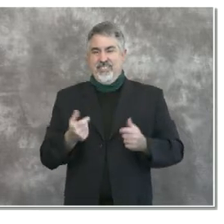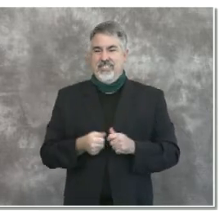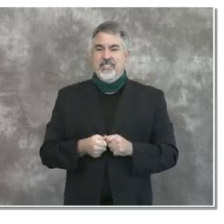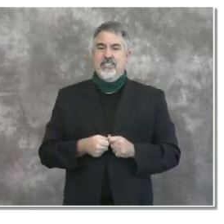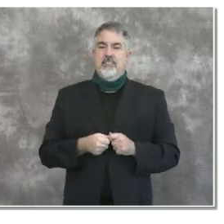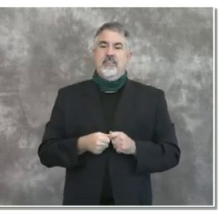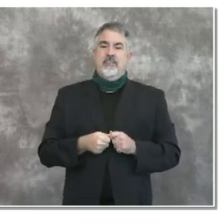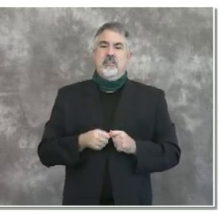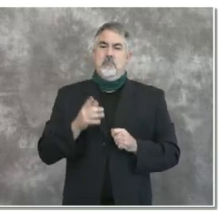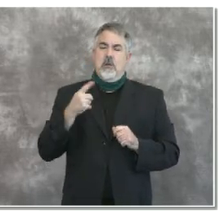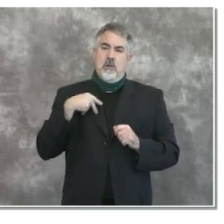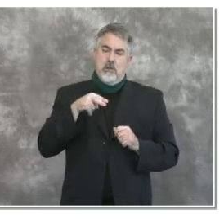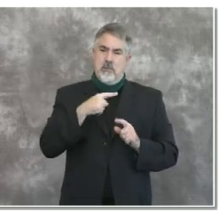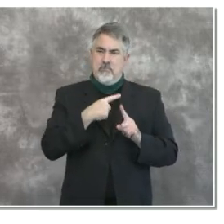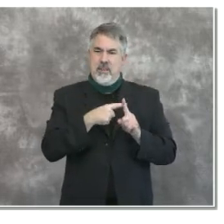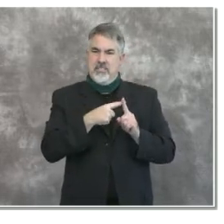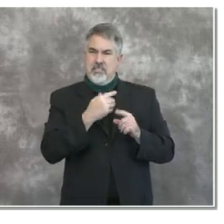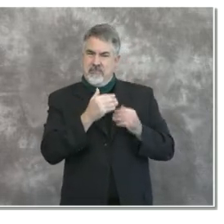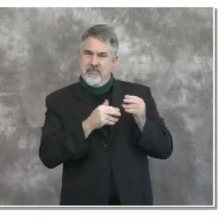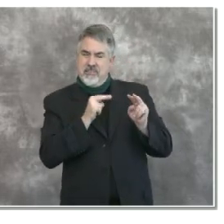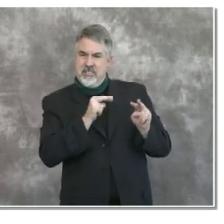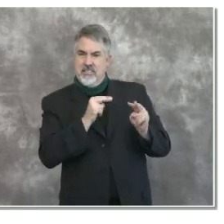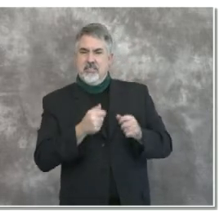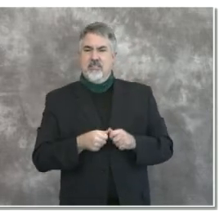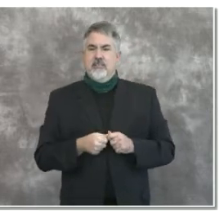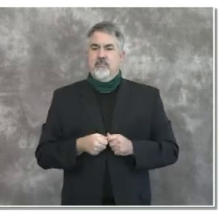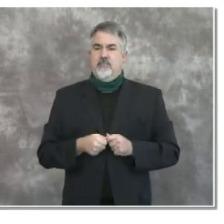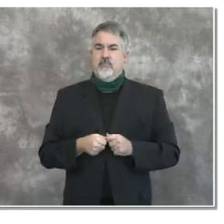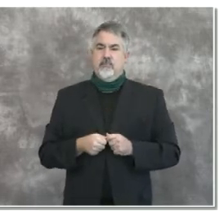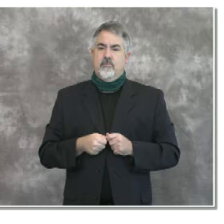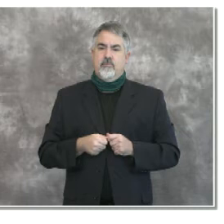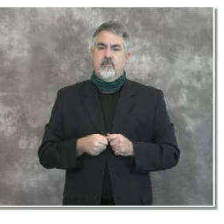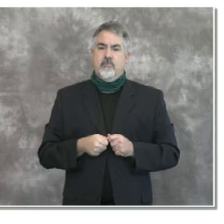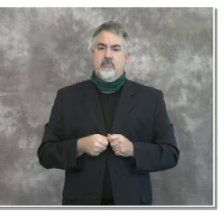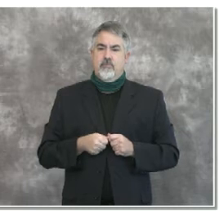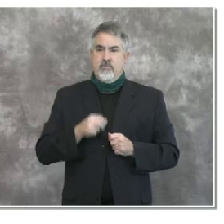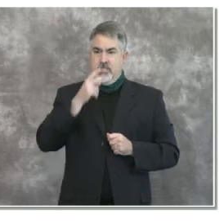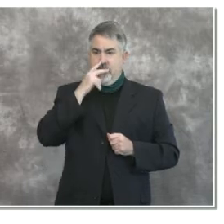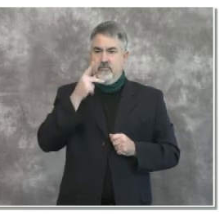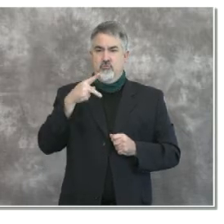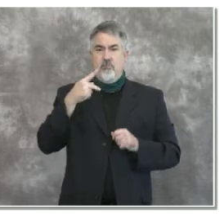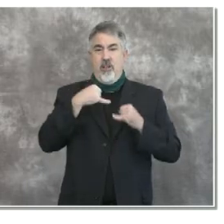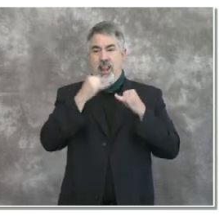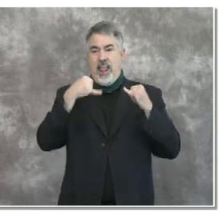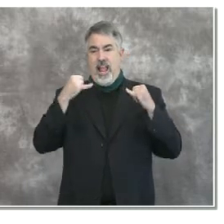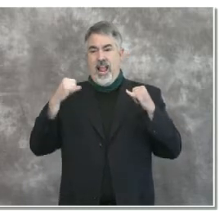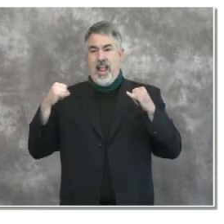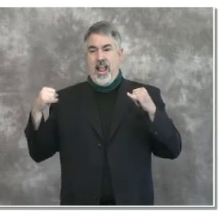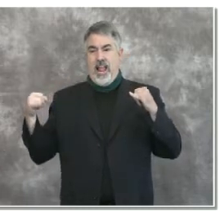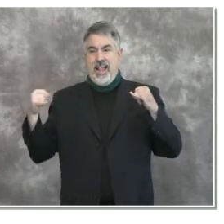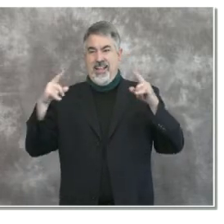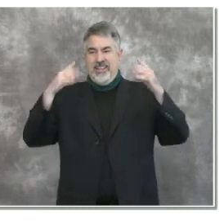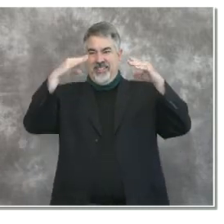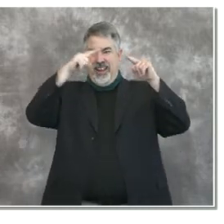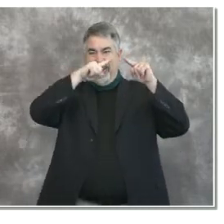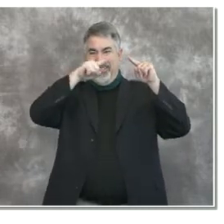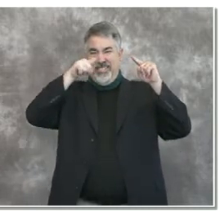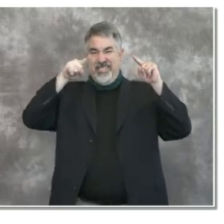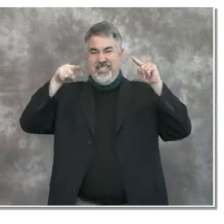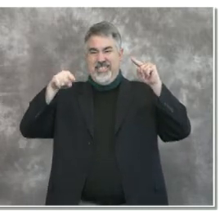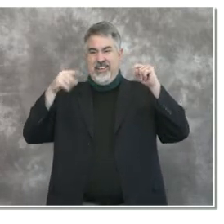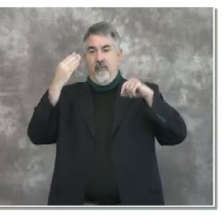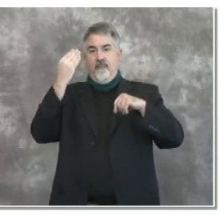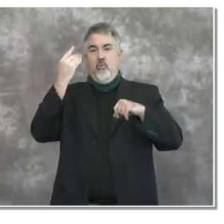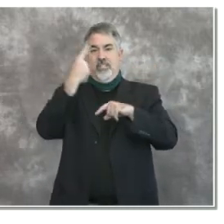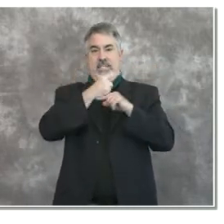you see the total testing, and that purple line represents the cumulative or 14-day